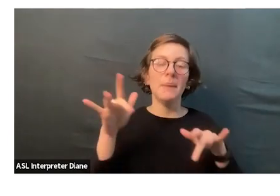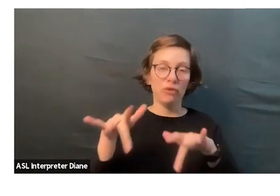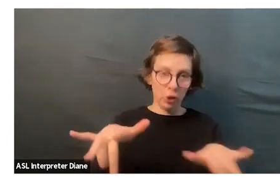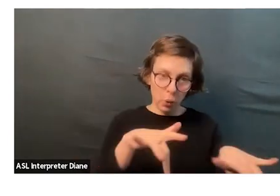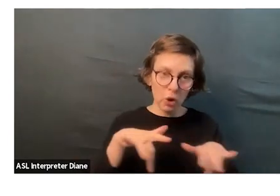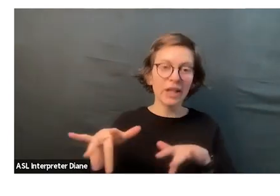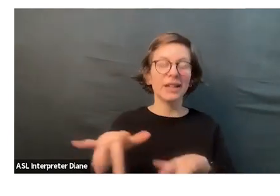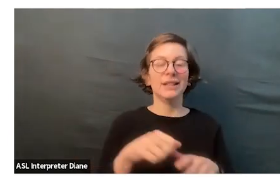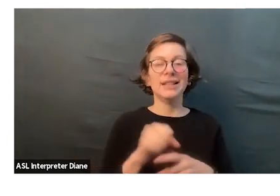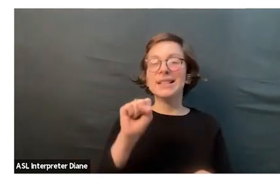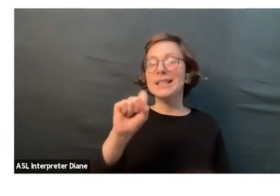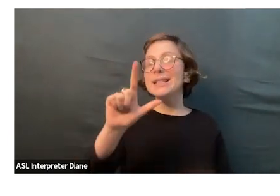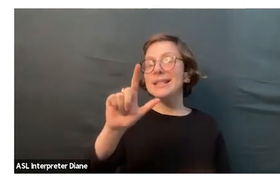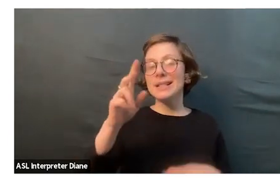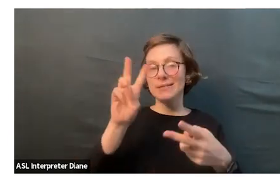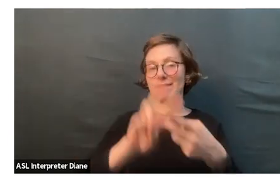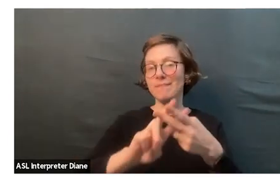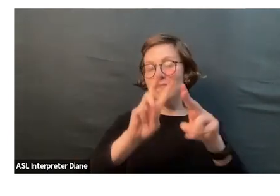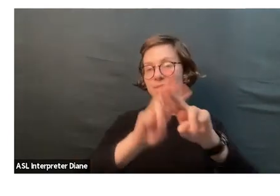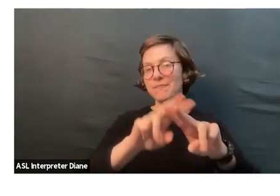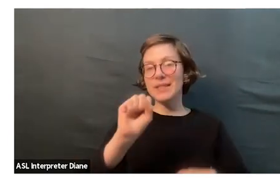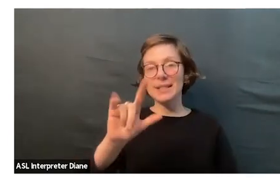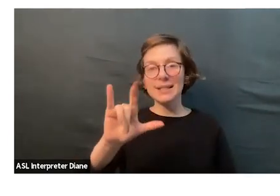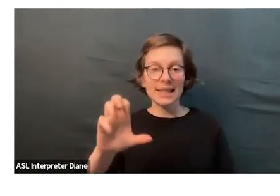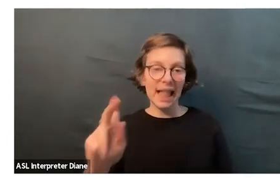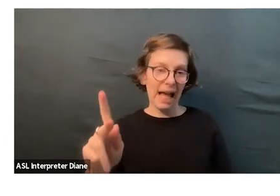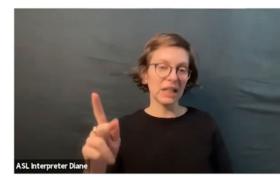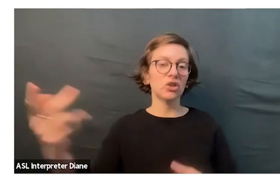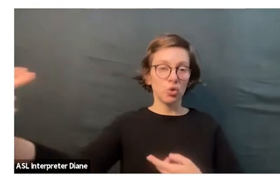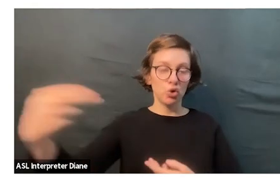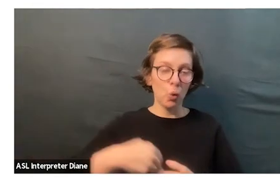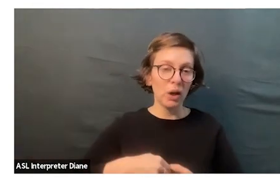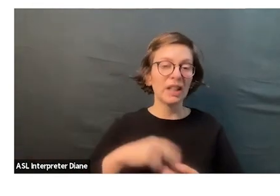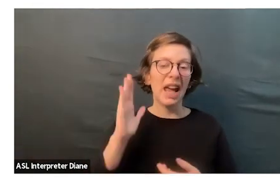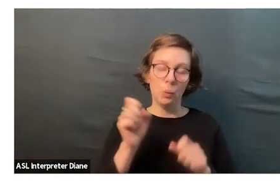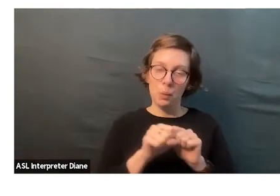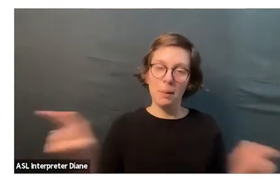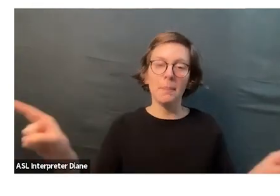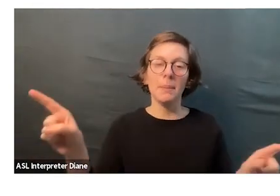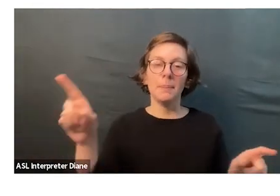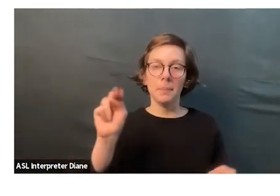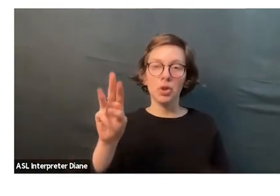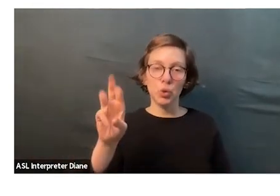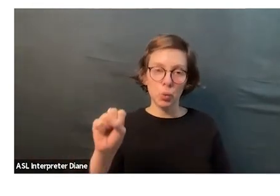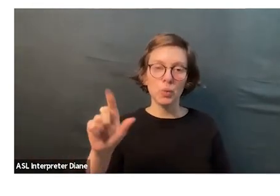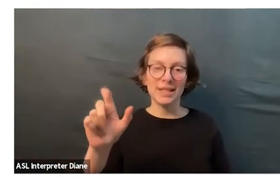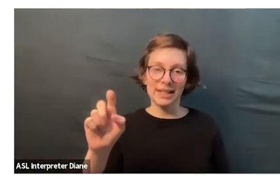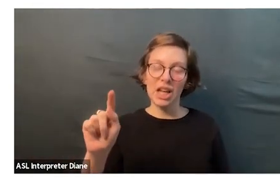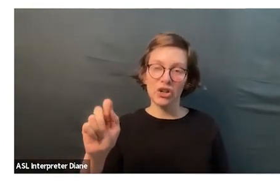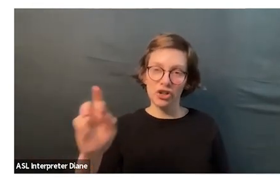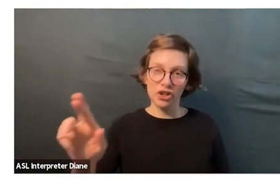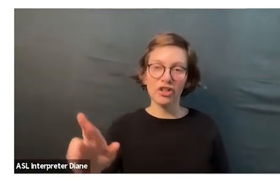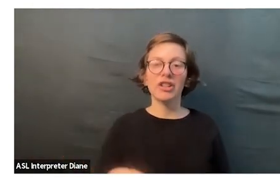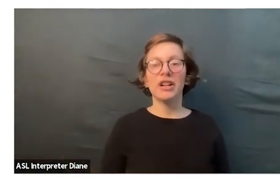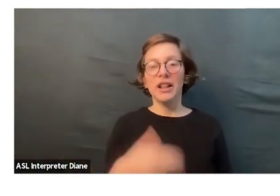have access for our deaf community today. And thank you all for being here. Thank you, Paloma,